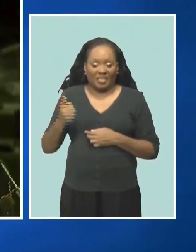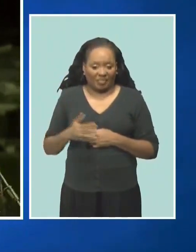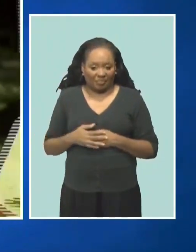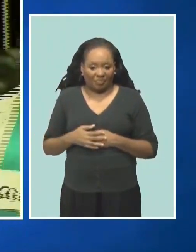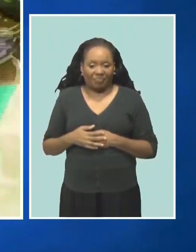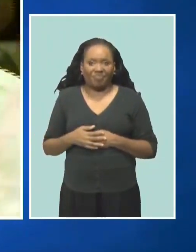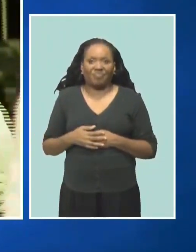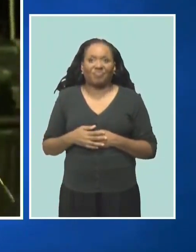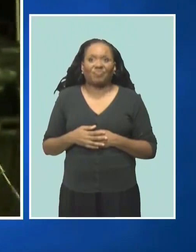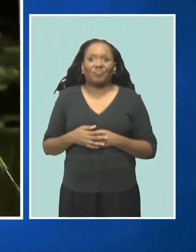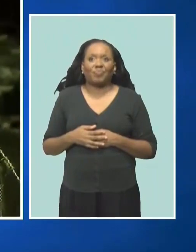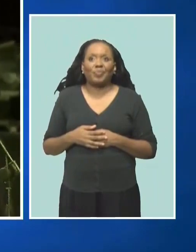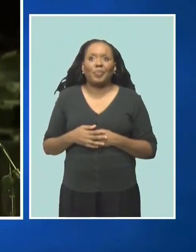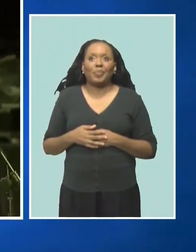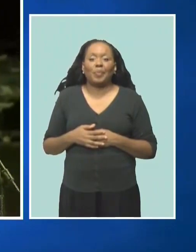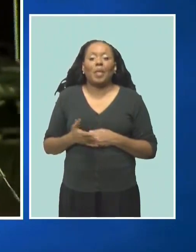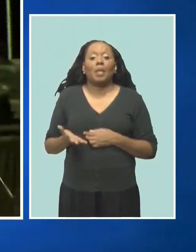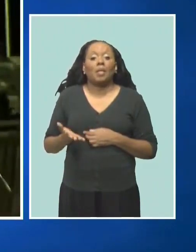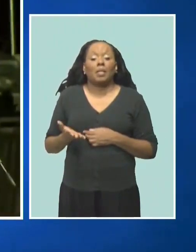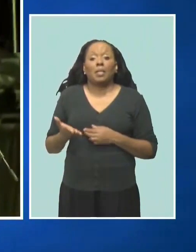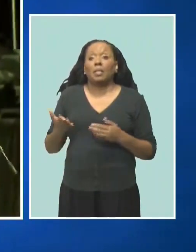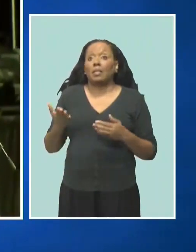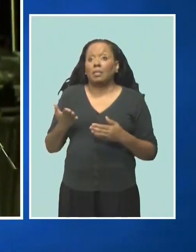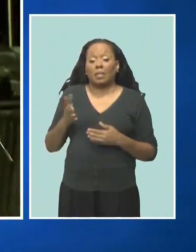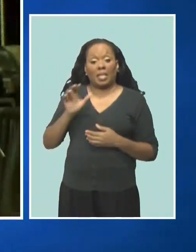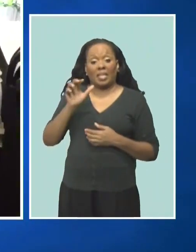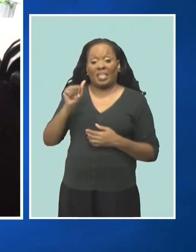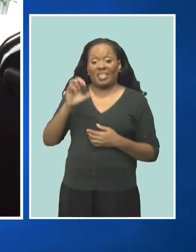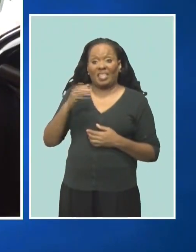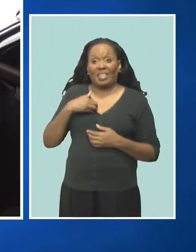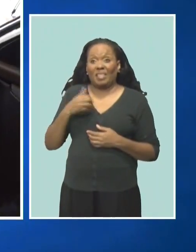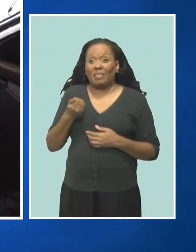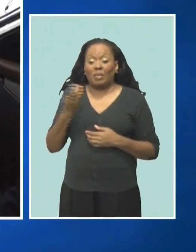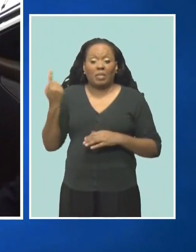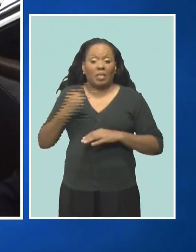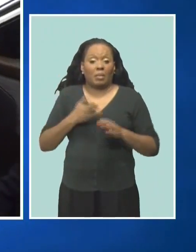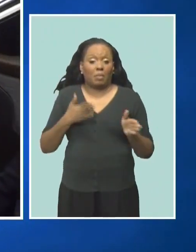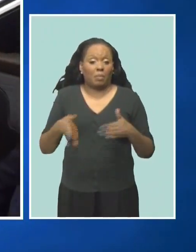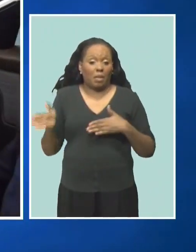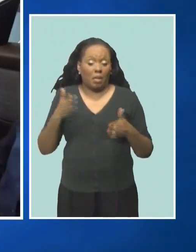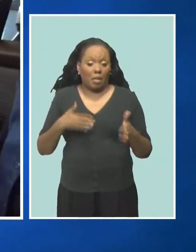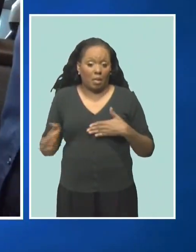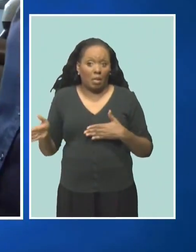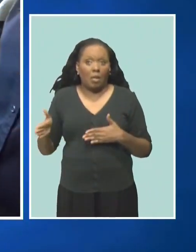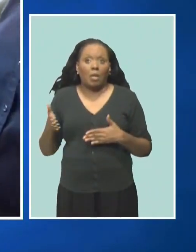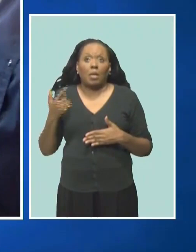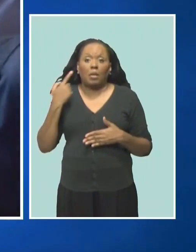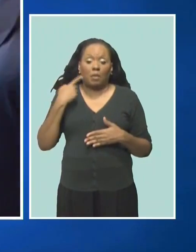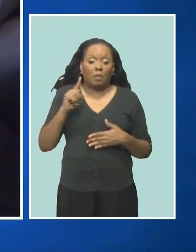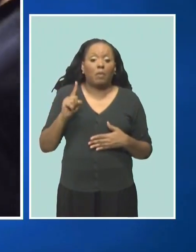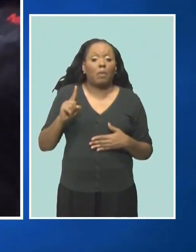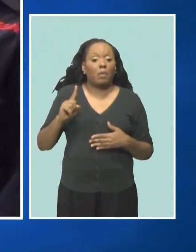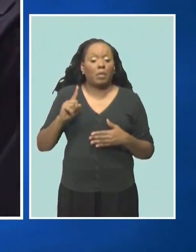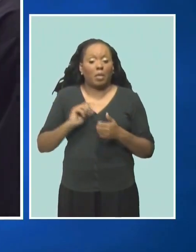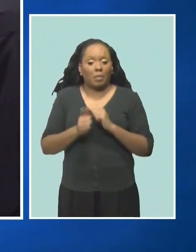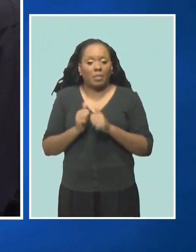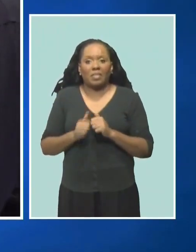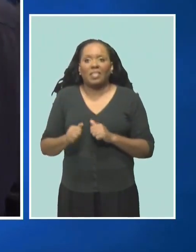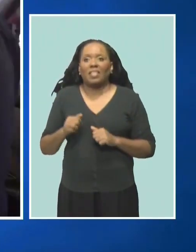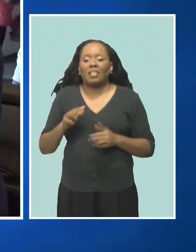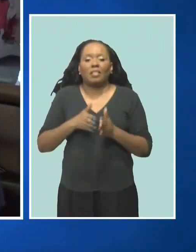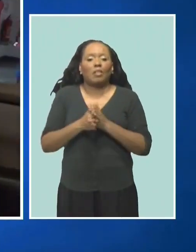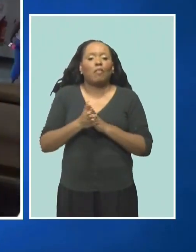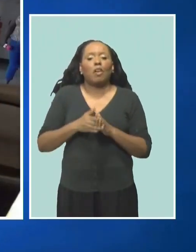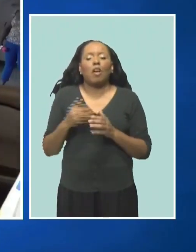just had a few days to prepare for the Pick of the Crop finals, says he is looking forward to cruising in his Nissan X-Trail. And